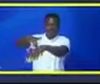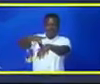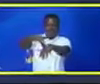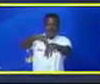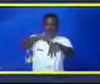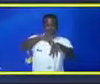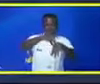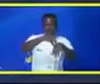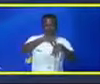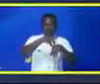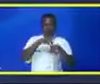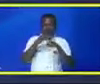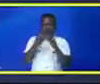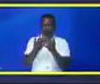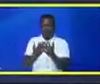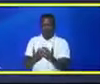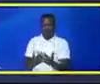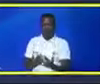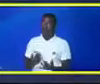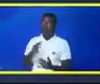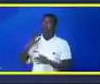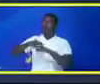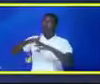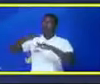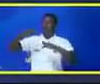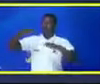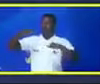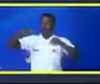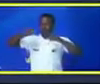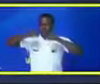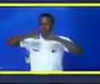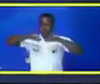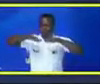Let the weight of your glory fall.